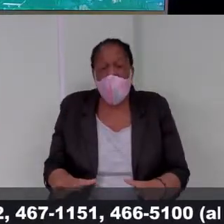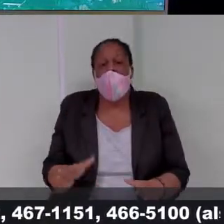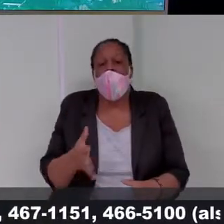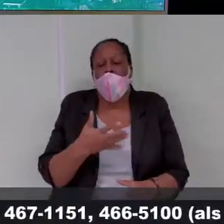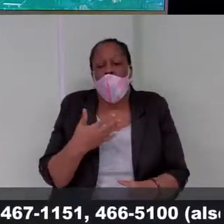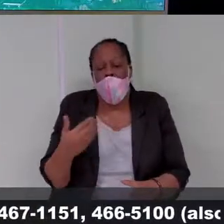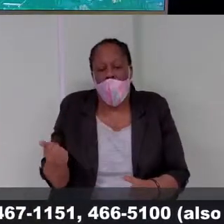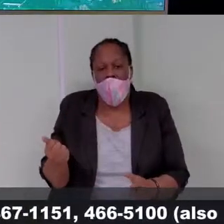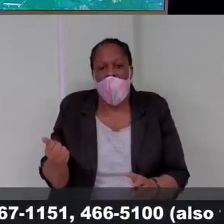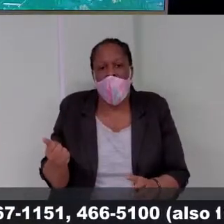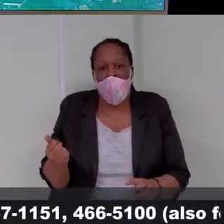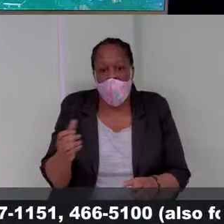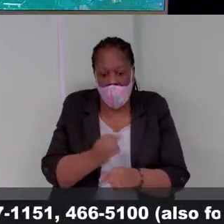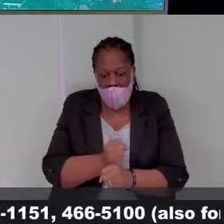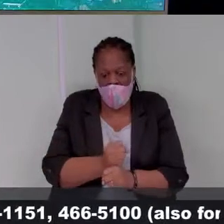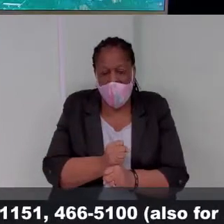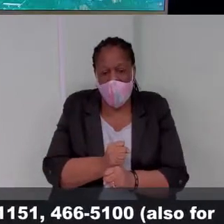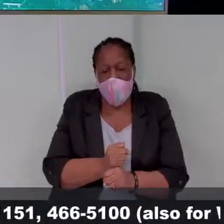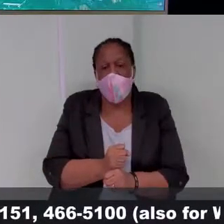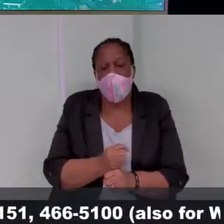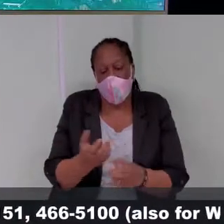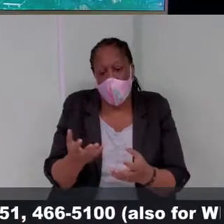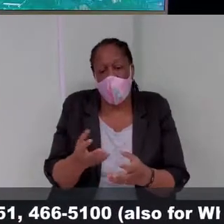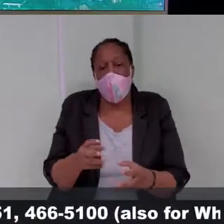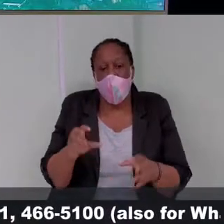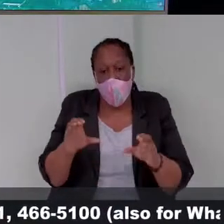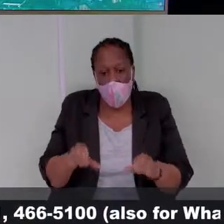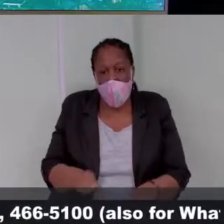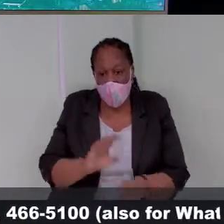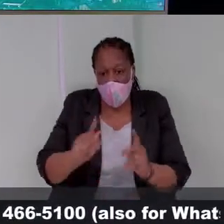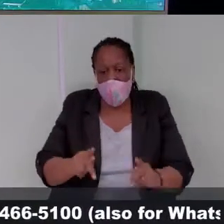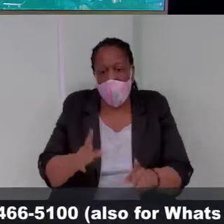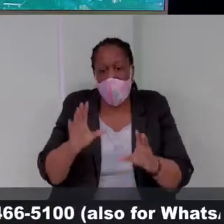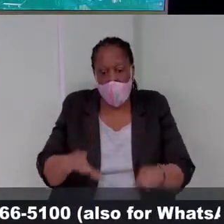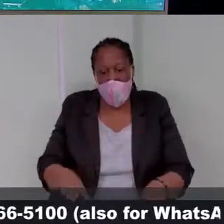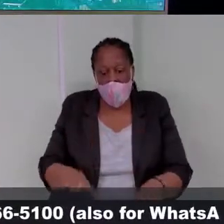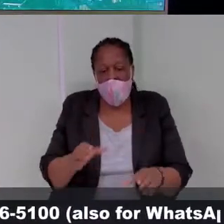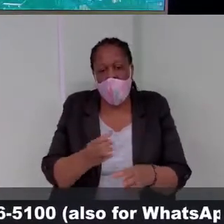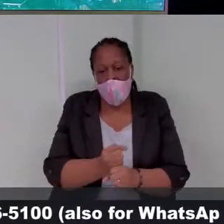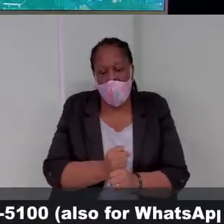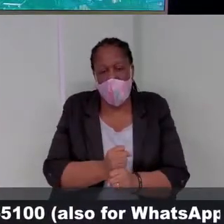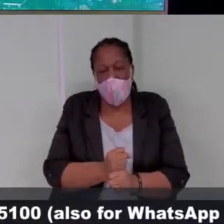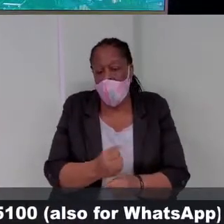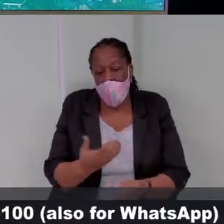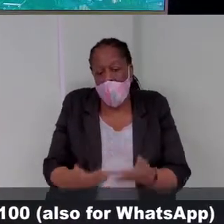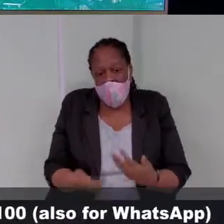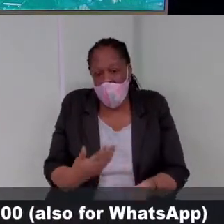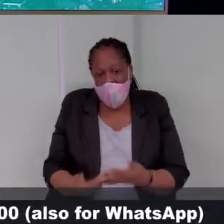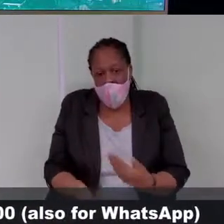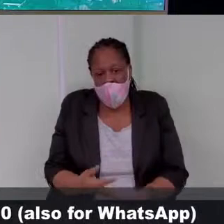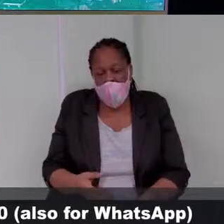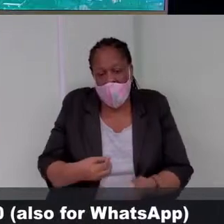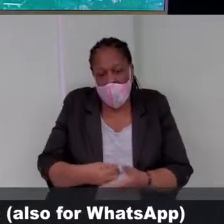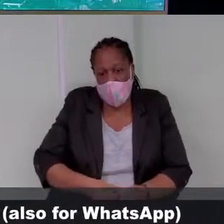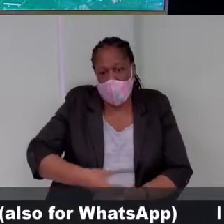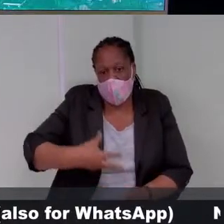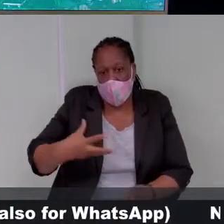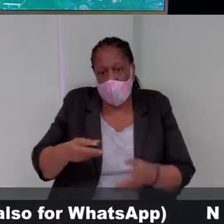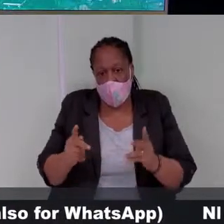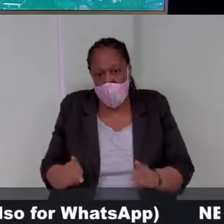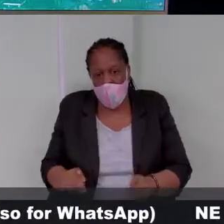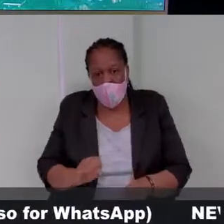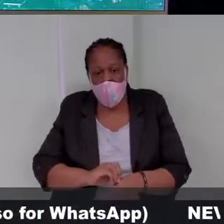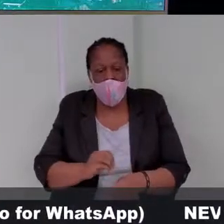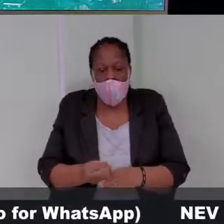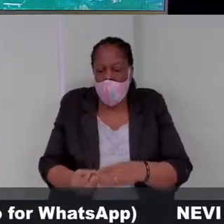was a global collaboration of major countries, scientists, philanthropists, etc., coming together to see